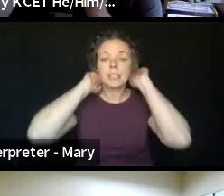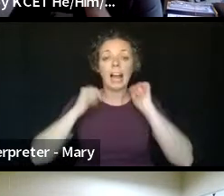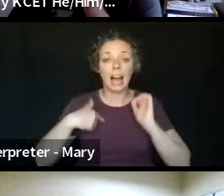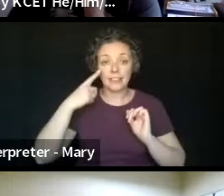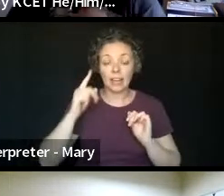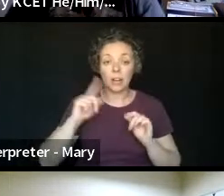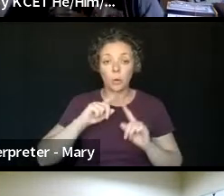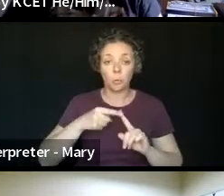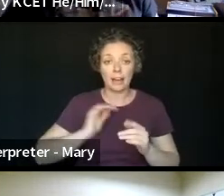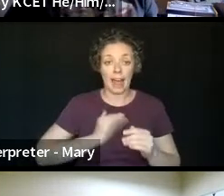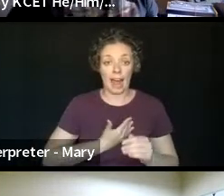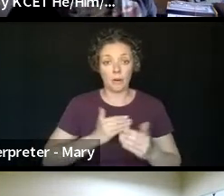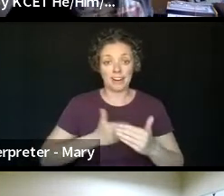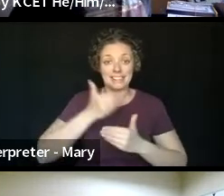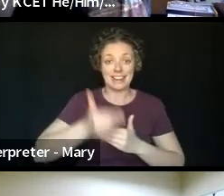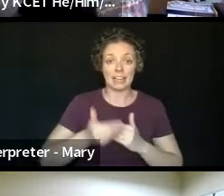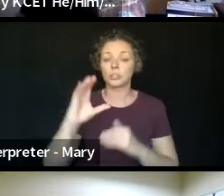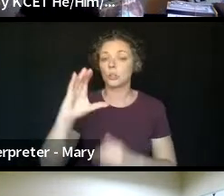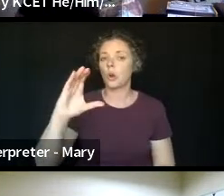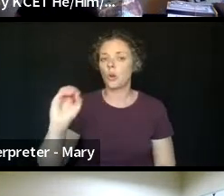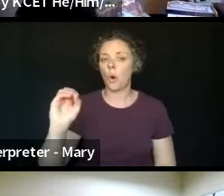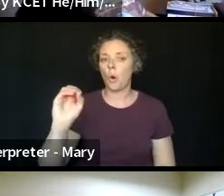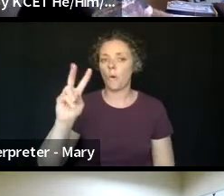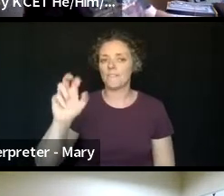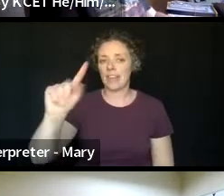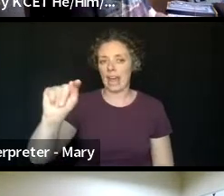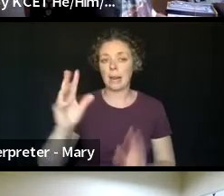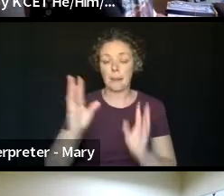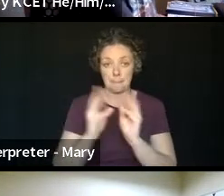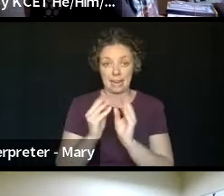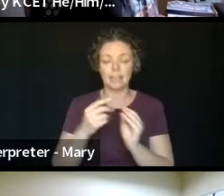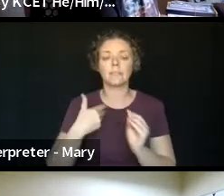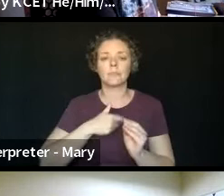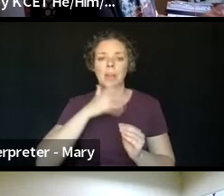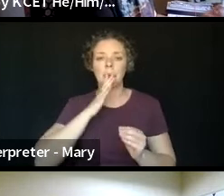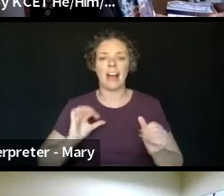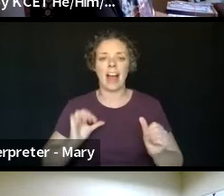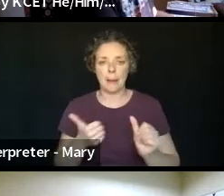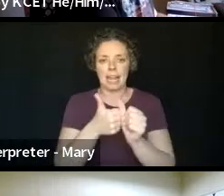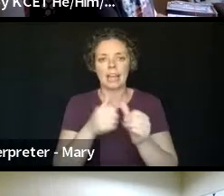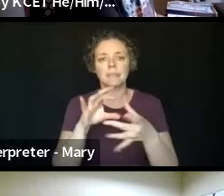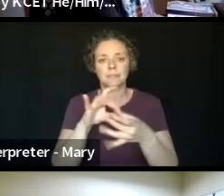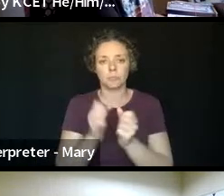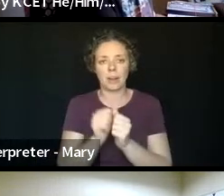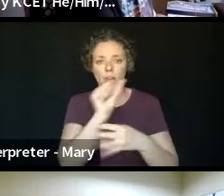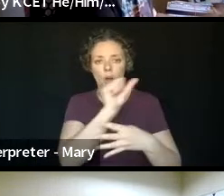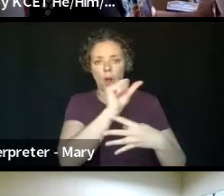happens, we will update you guys with those bills.